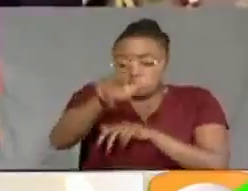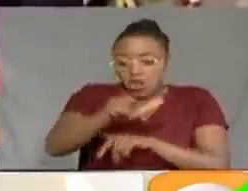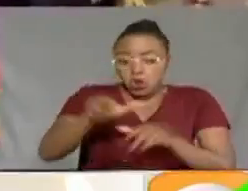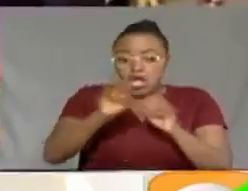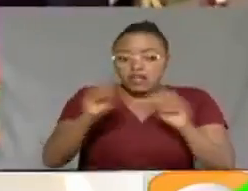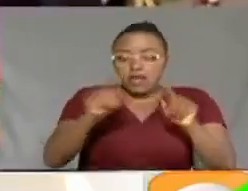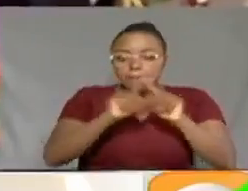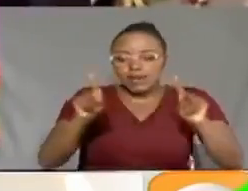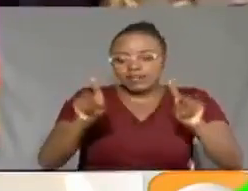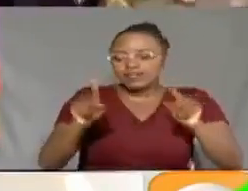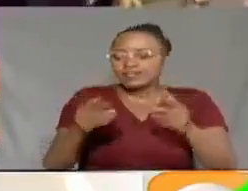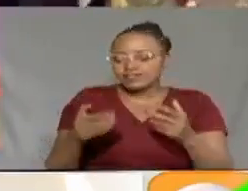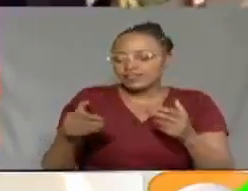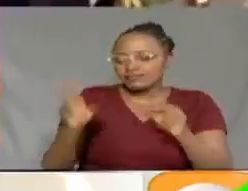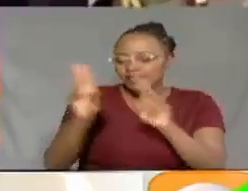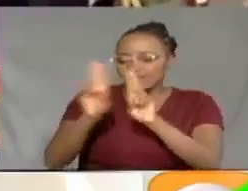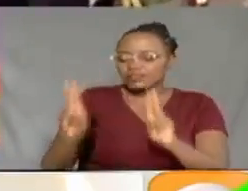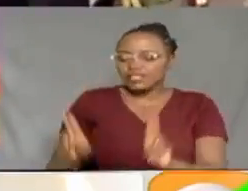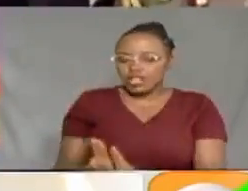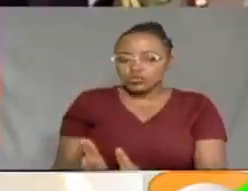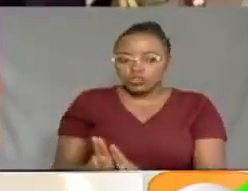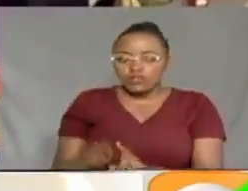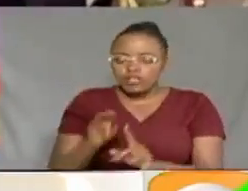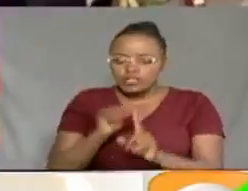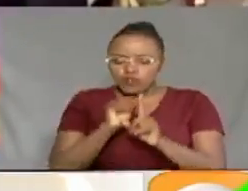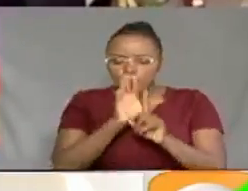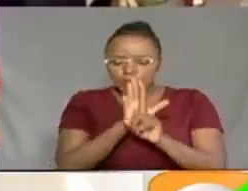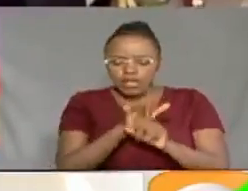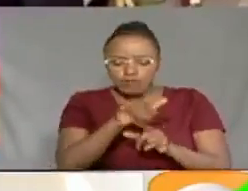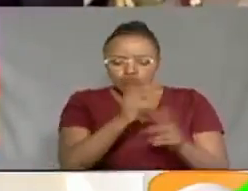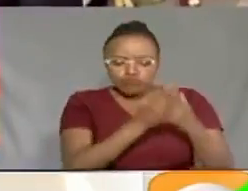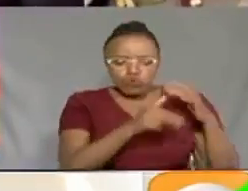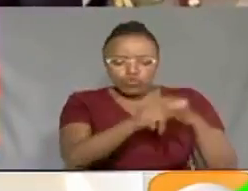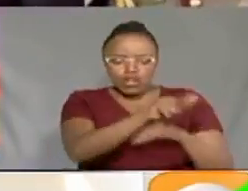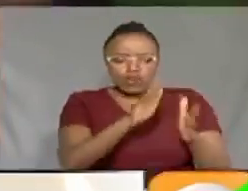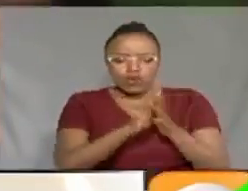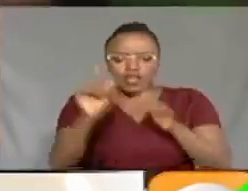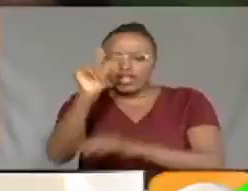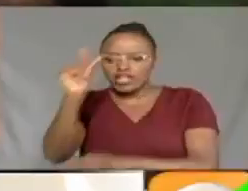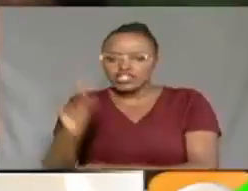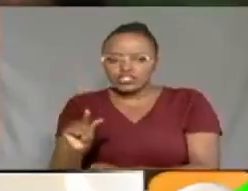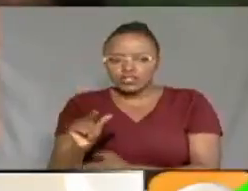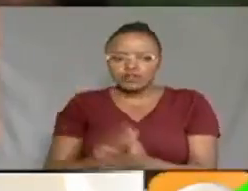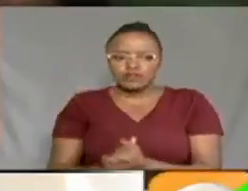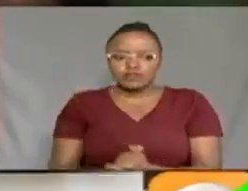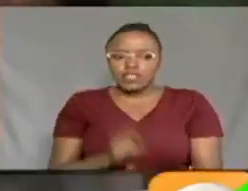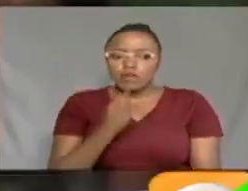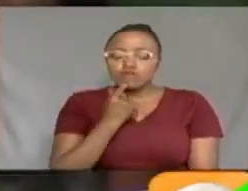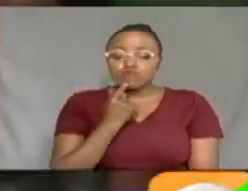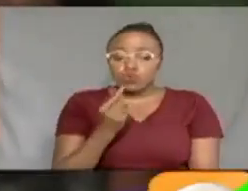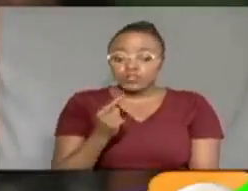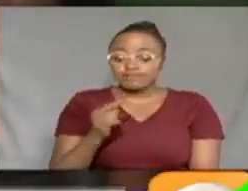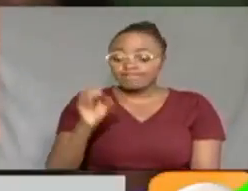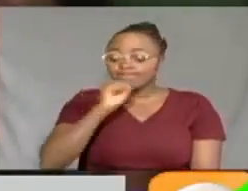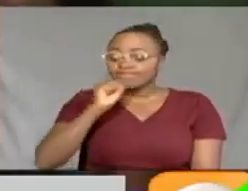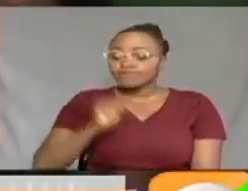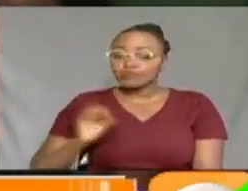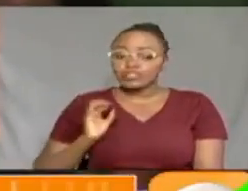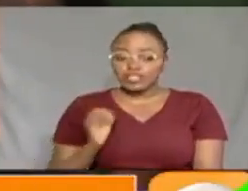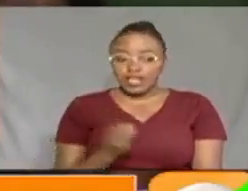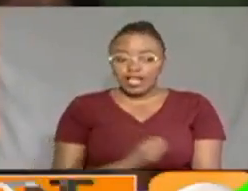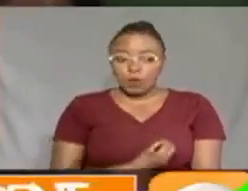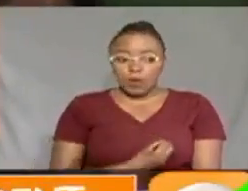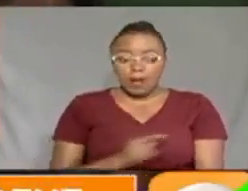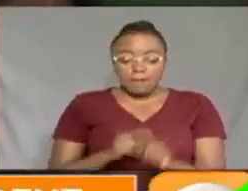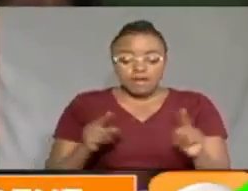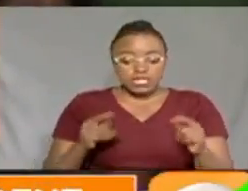but also beyond the country's borders. He was a mentor to leaders both locally and regionally. Pamoja na kwamba ni mzee wetu,